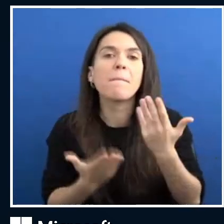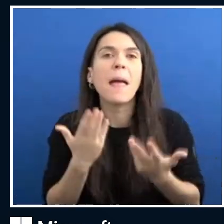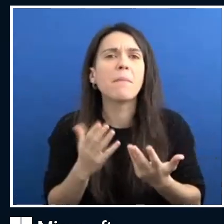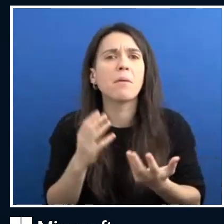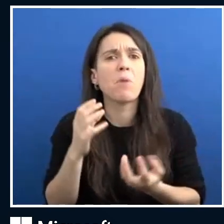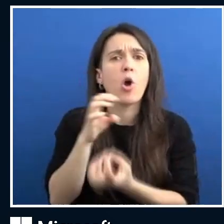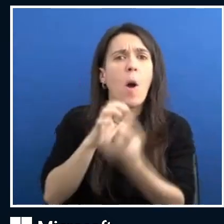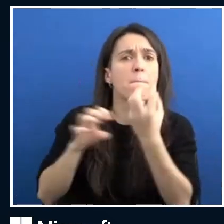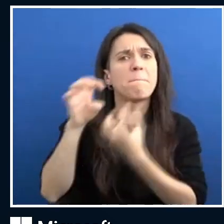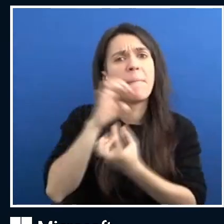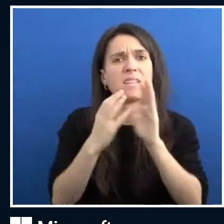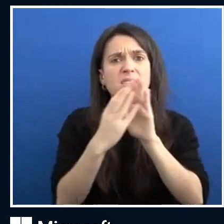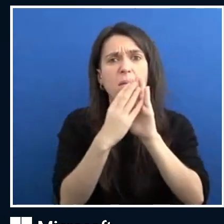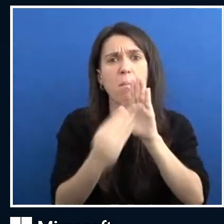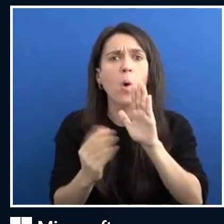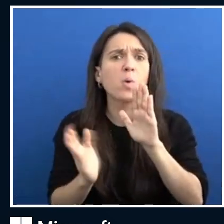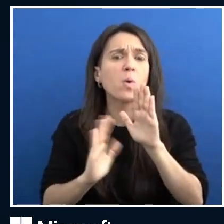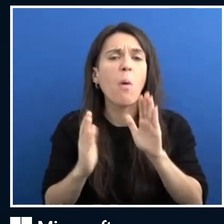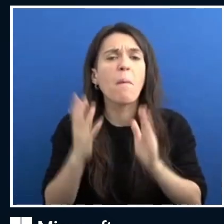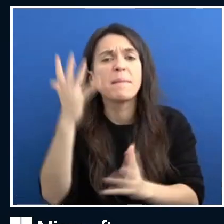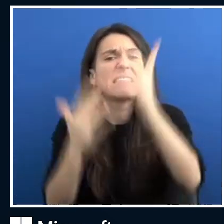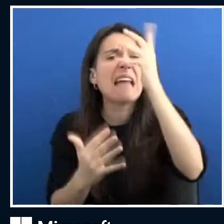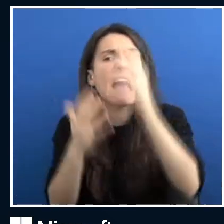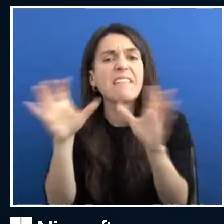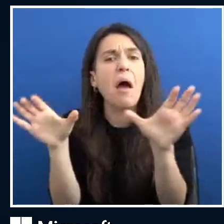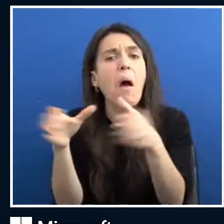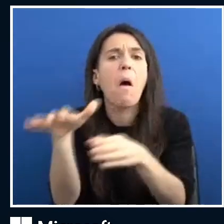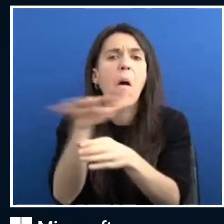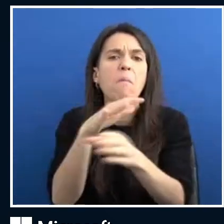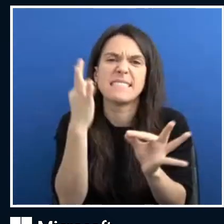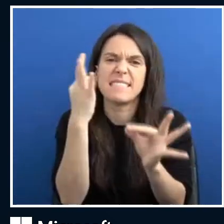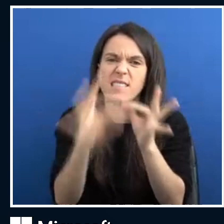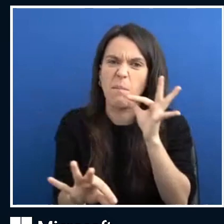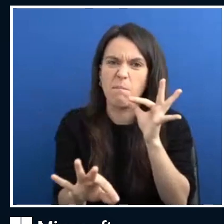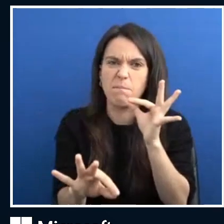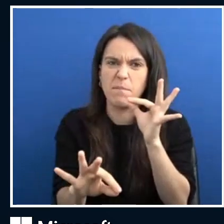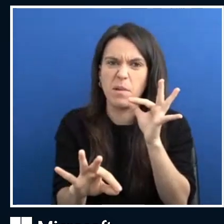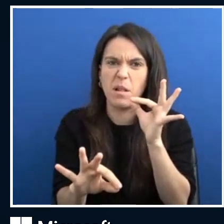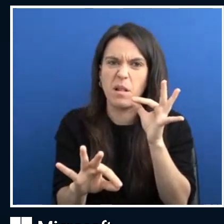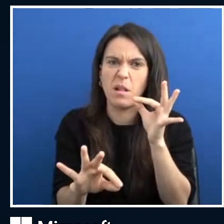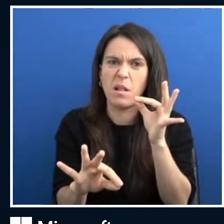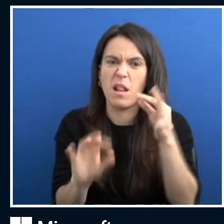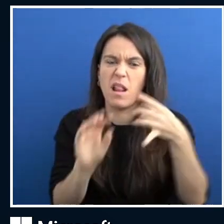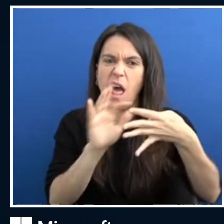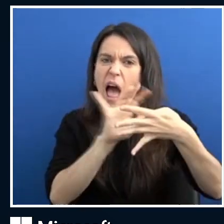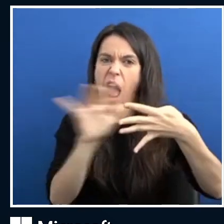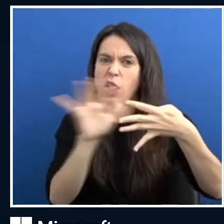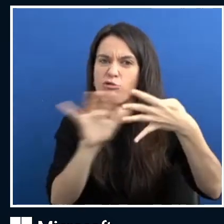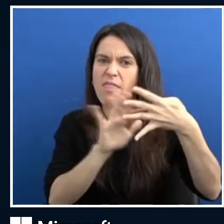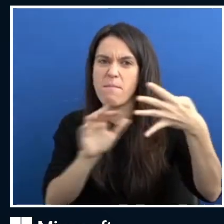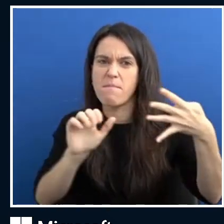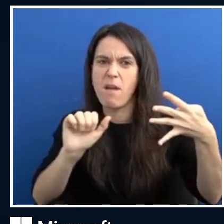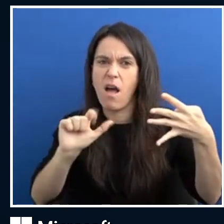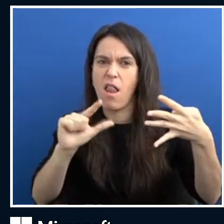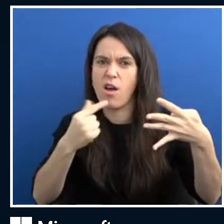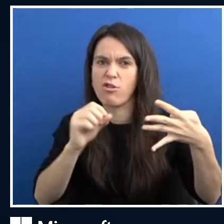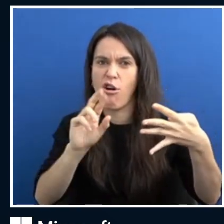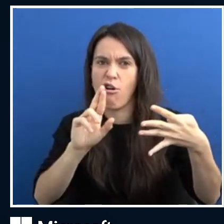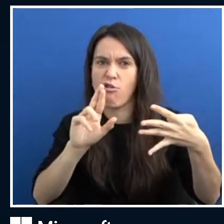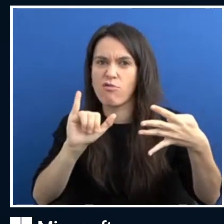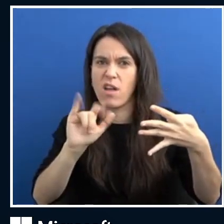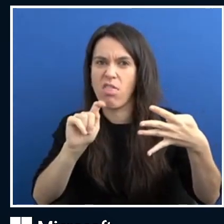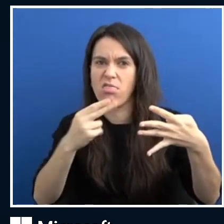very complex data sets, and you can just use a simple machine learning algorithm with lesser, and it would probably use lesser GPU as well to just